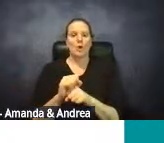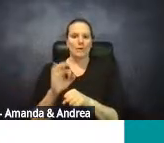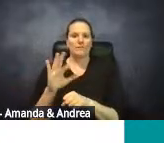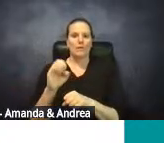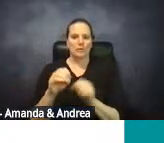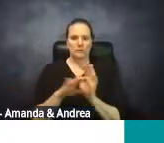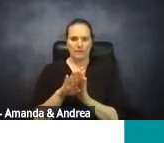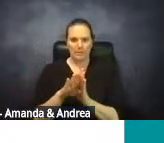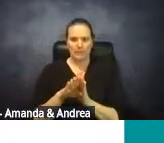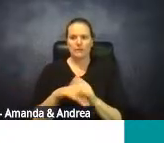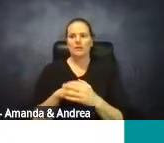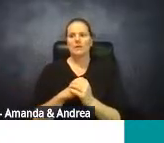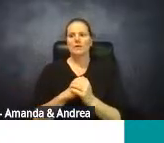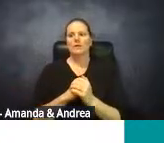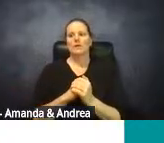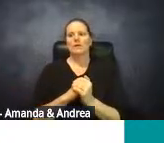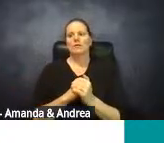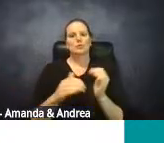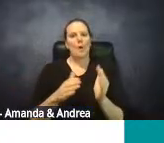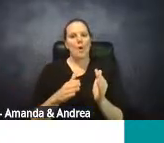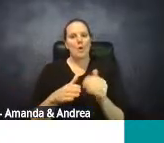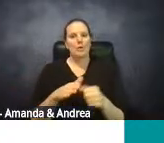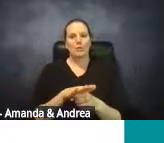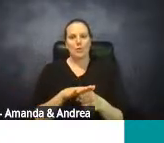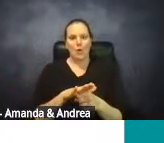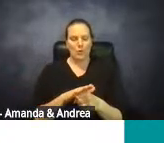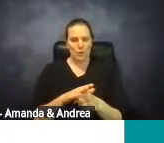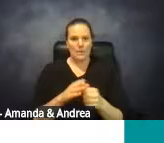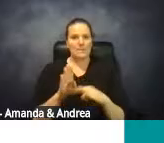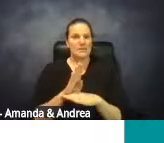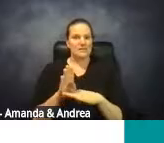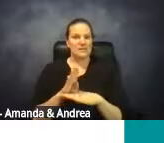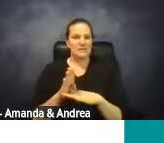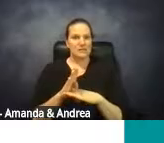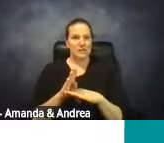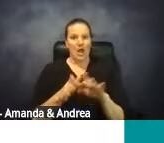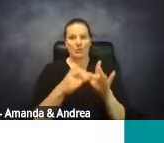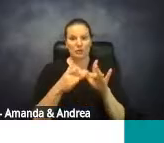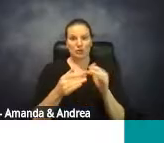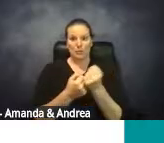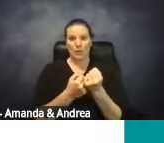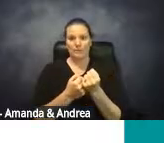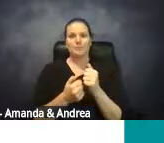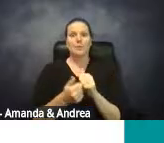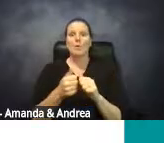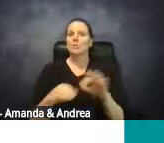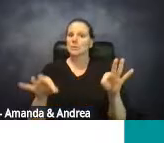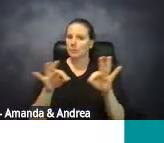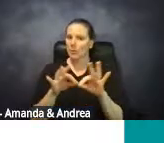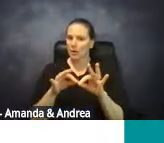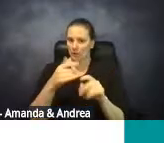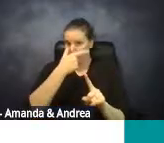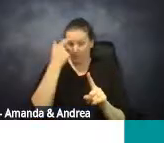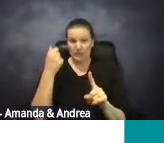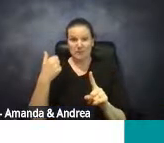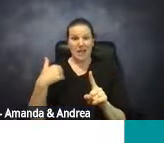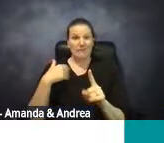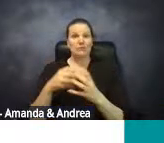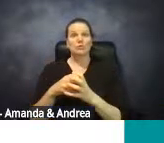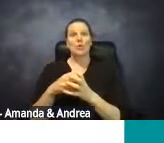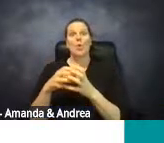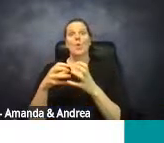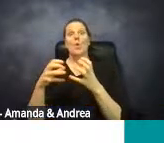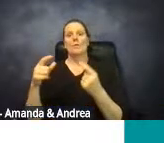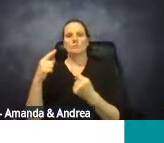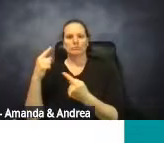as small and local business outreach and support. And most importantly, and because there is so much